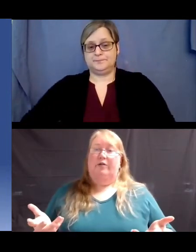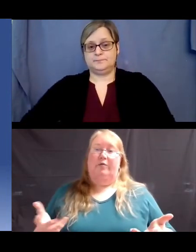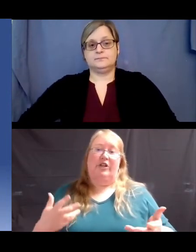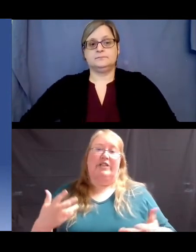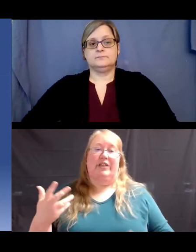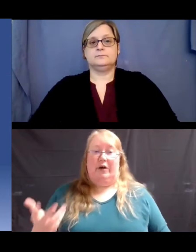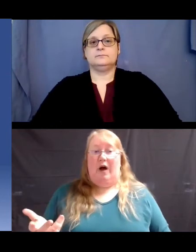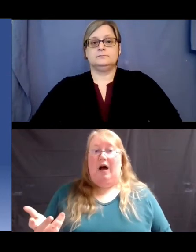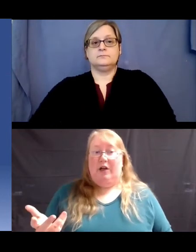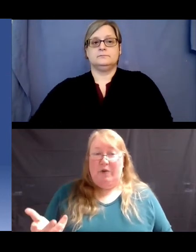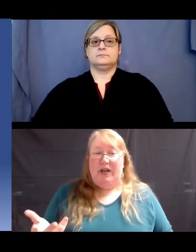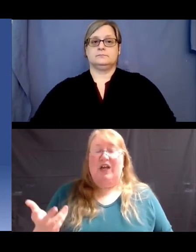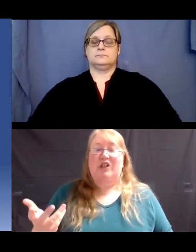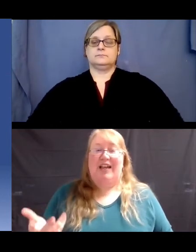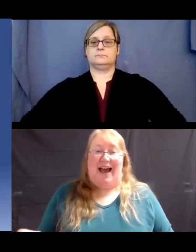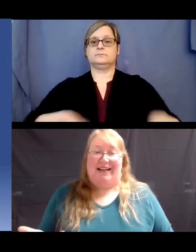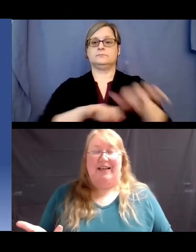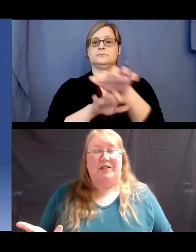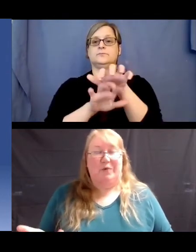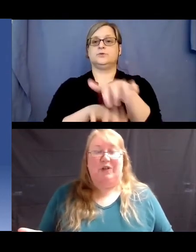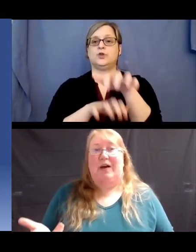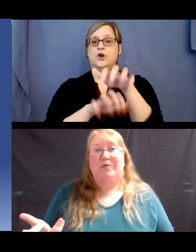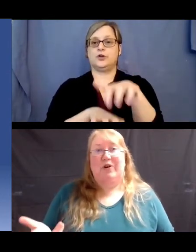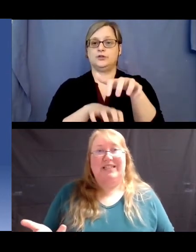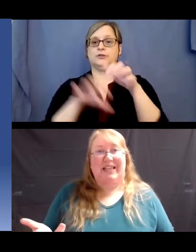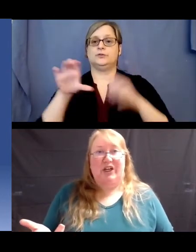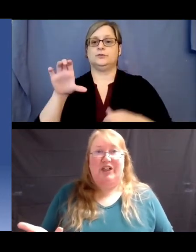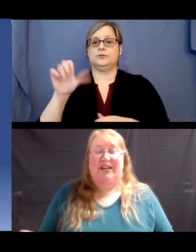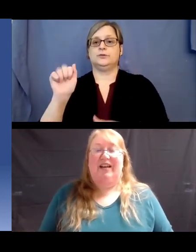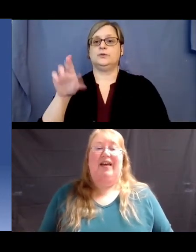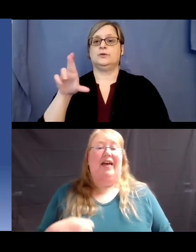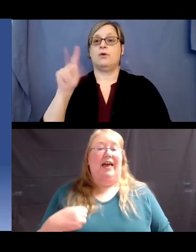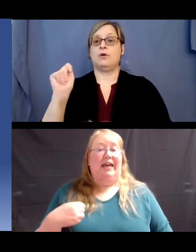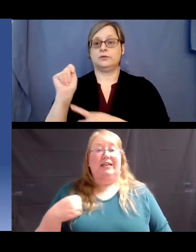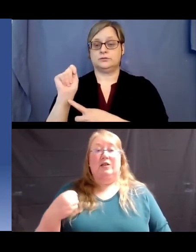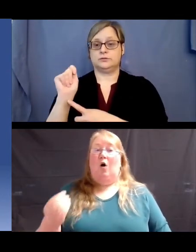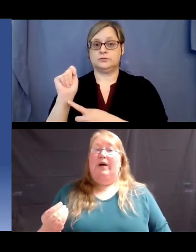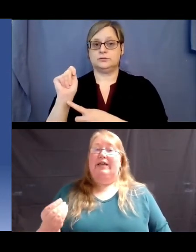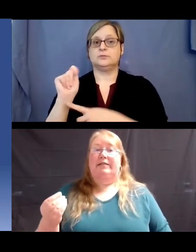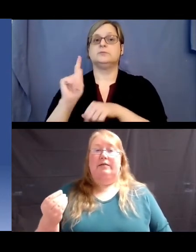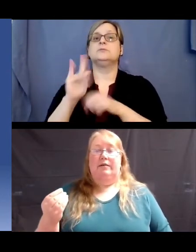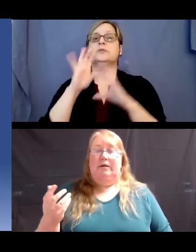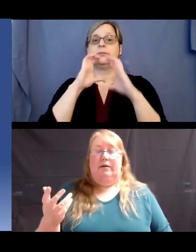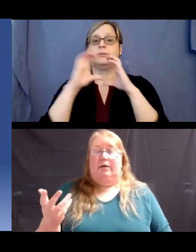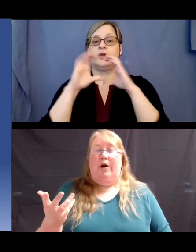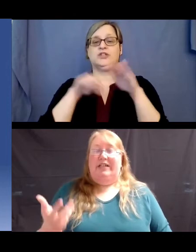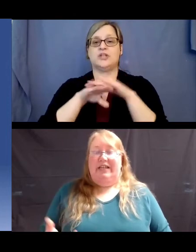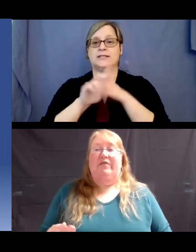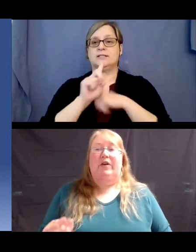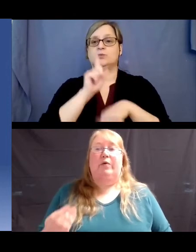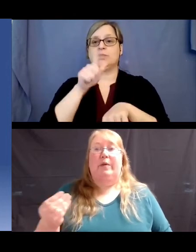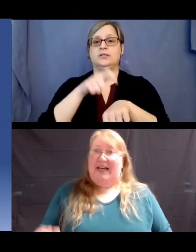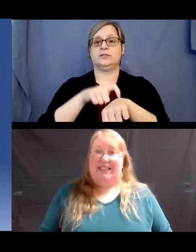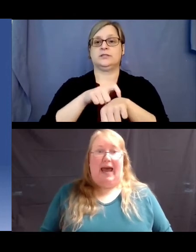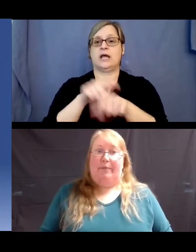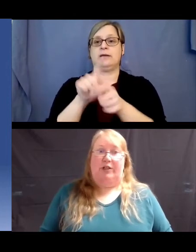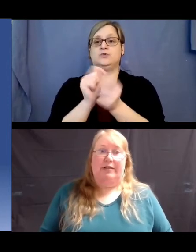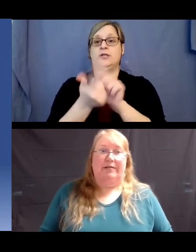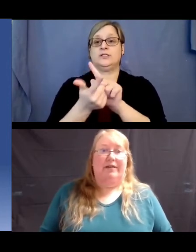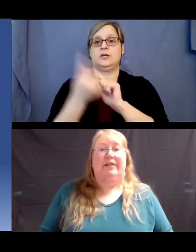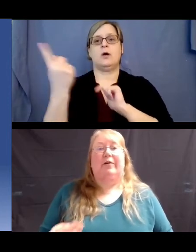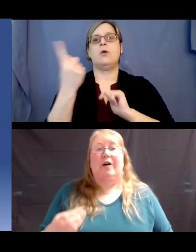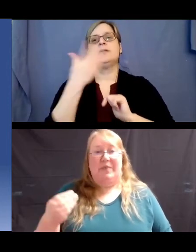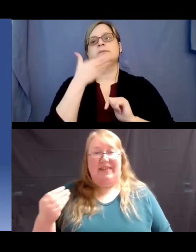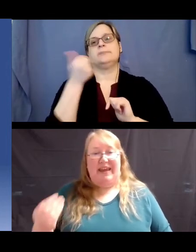CART, which is the Communication Access Real-Time Translation, is always going to give you the best